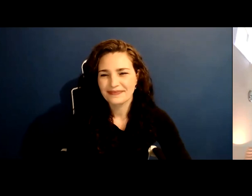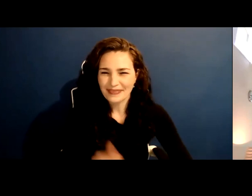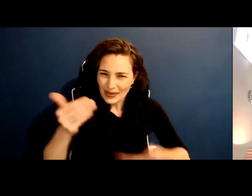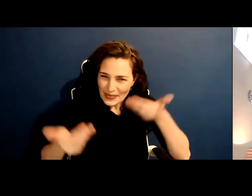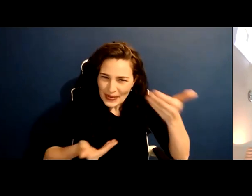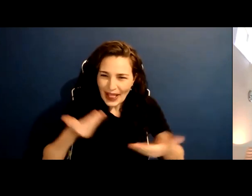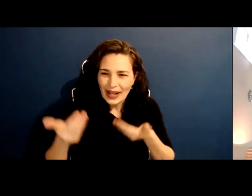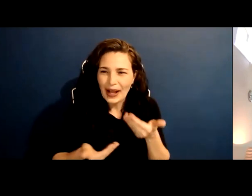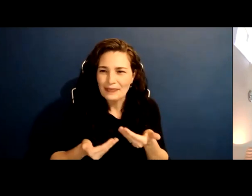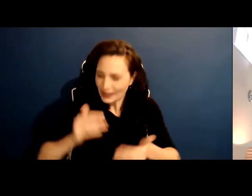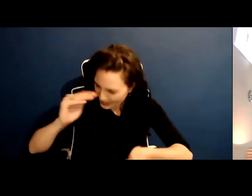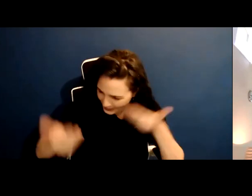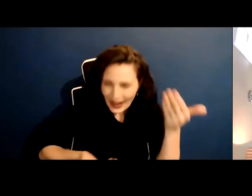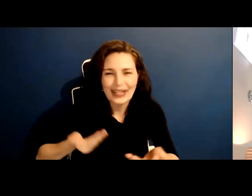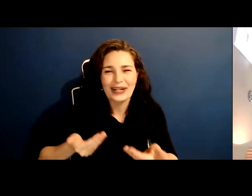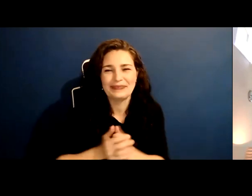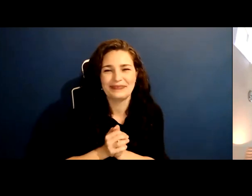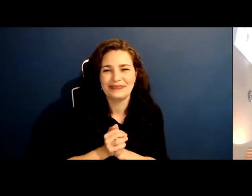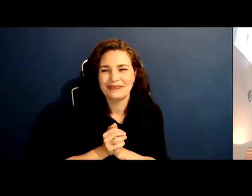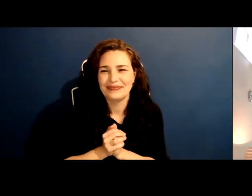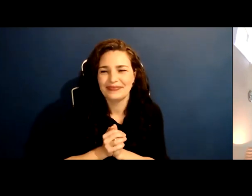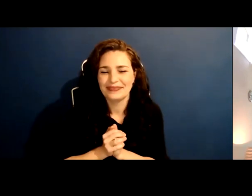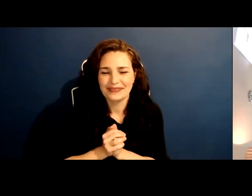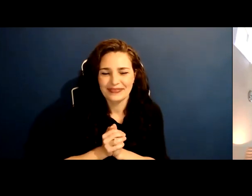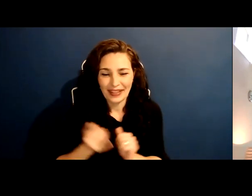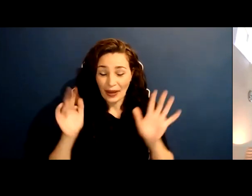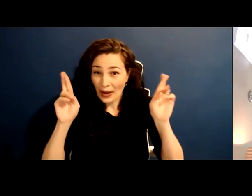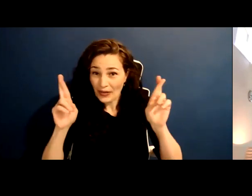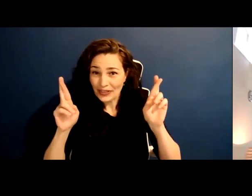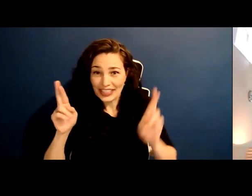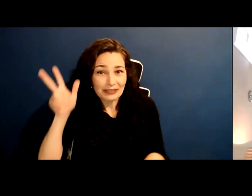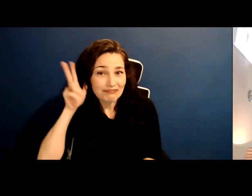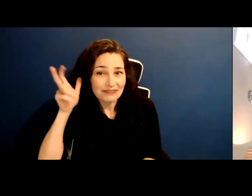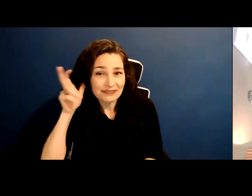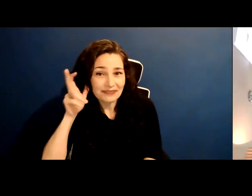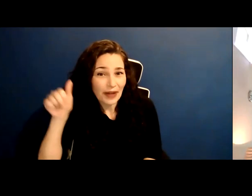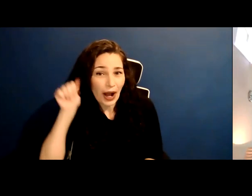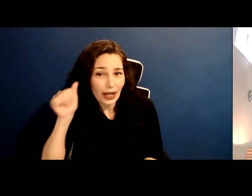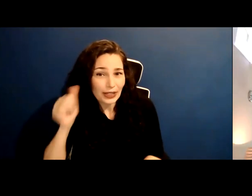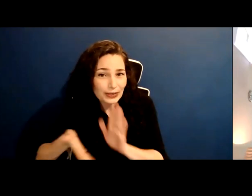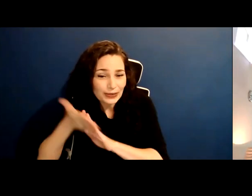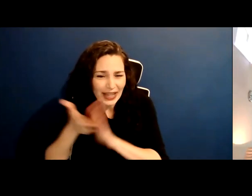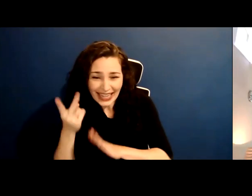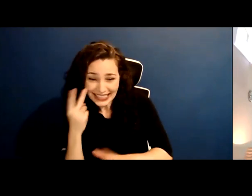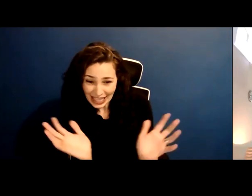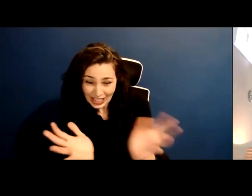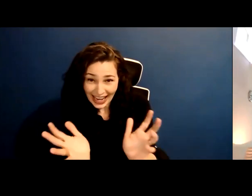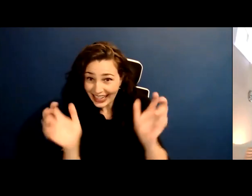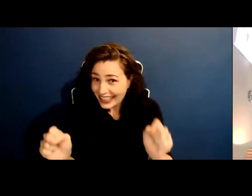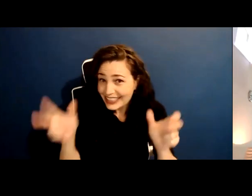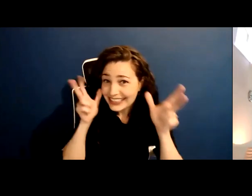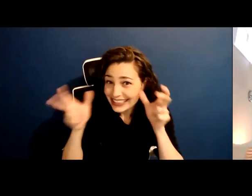Welcome, welcome. Your audio should be working now. I see the chat. Can you hear me?